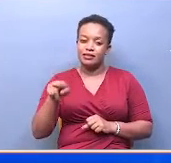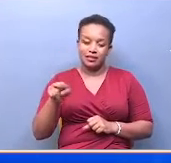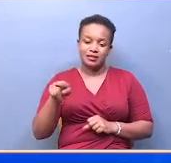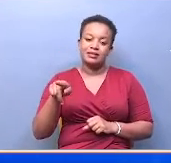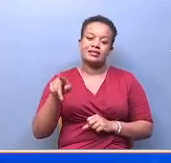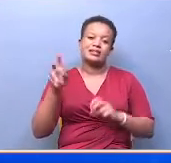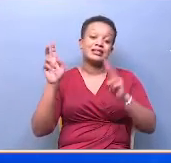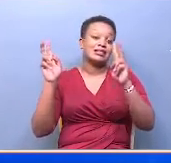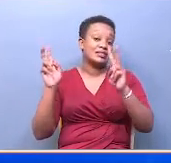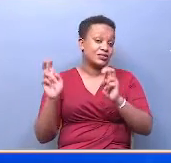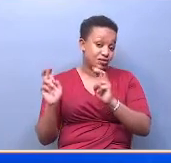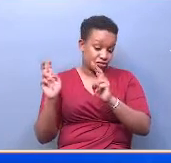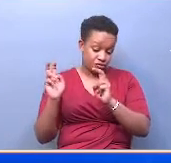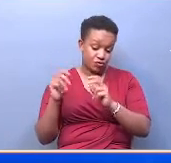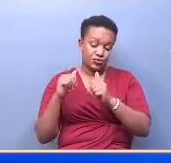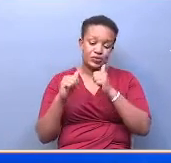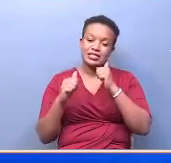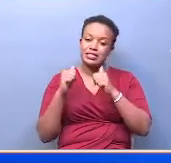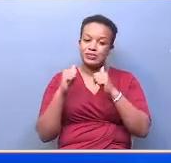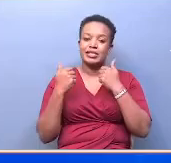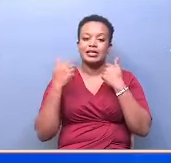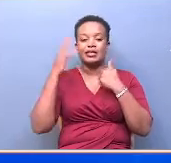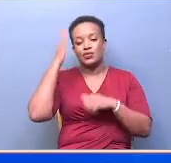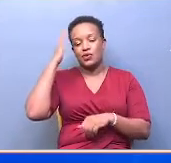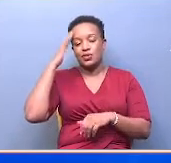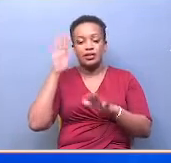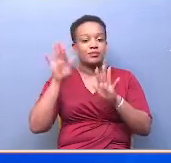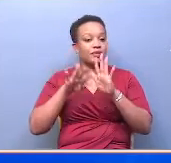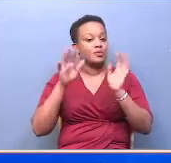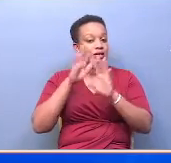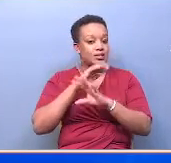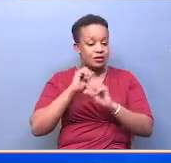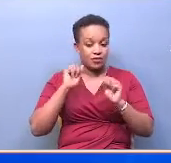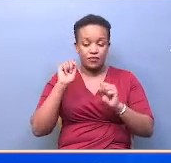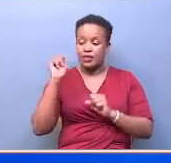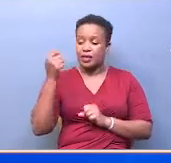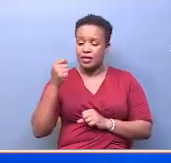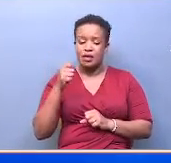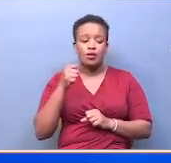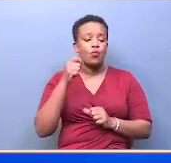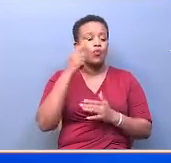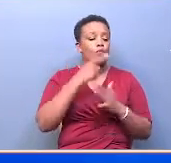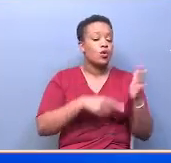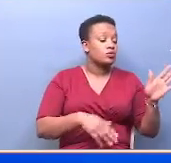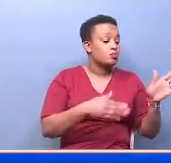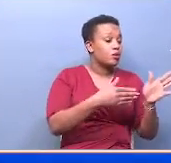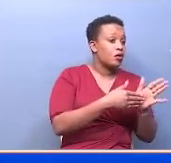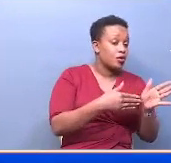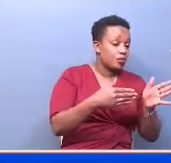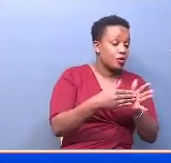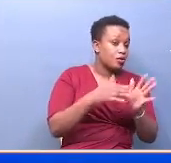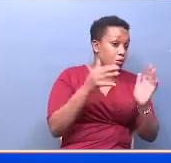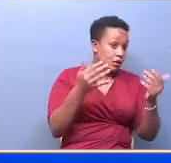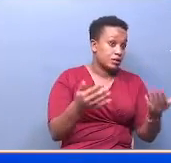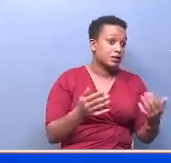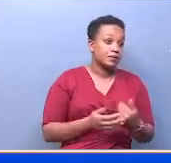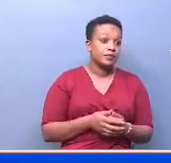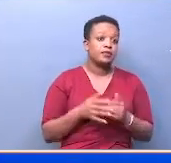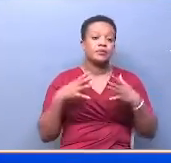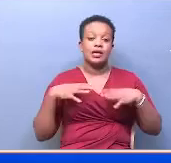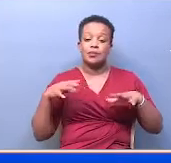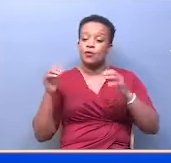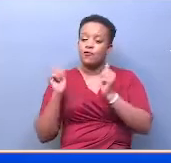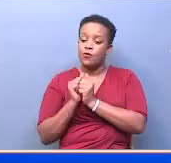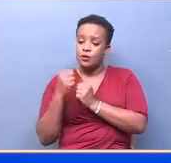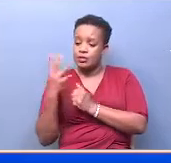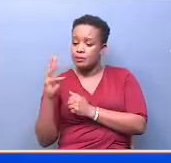facto deputy president of Kenya. Nini memuzuia? Watu 14 million wako kwa CRB. Hii